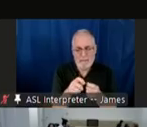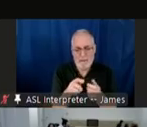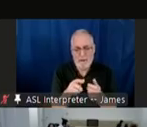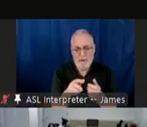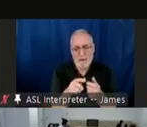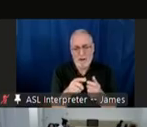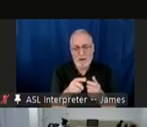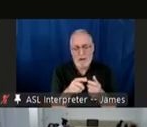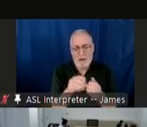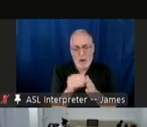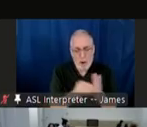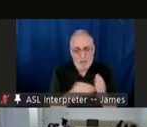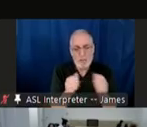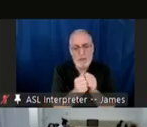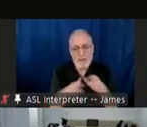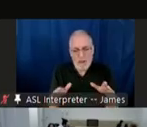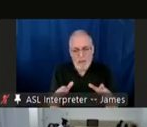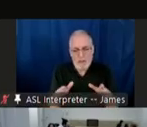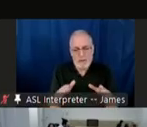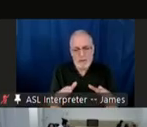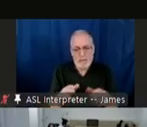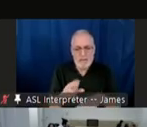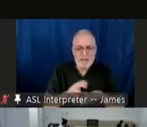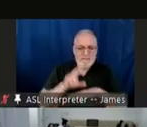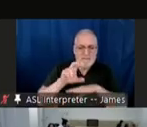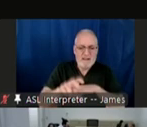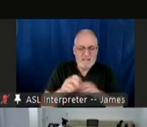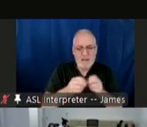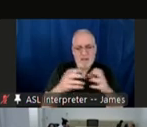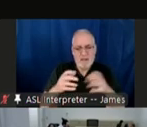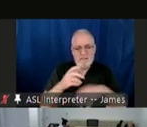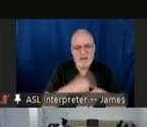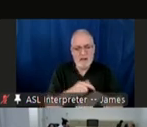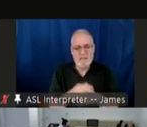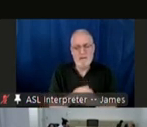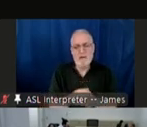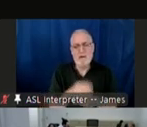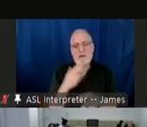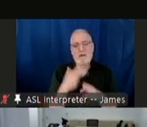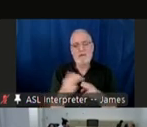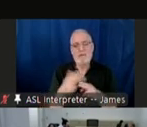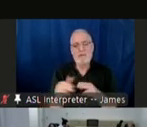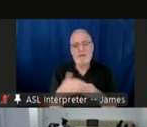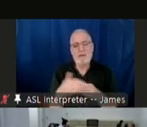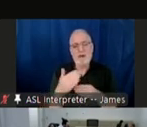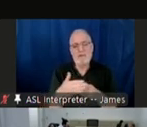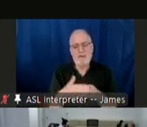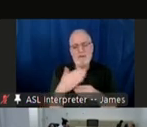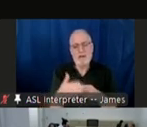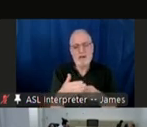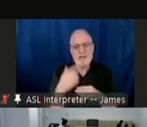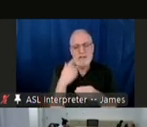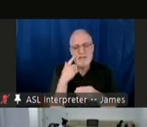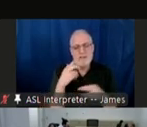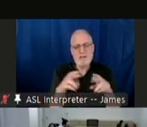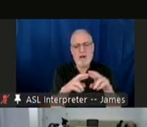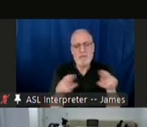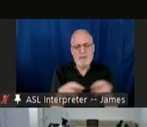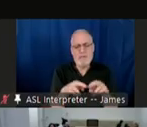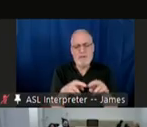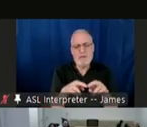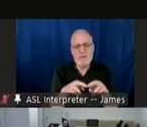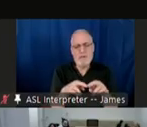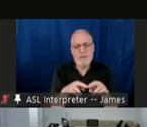lot of time in doing it. Shortly thereafter, at our next meeting, our regional, I believe it was our regional deputy